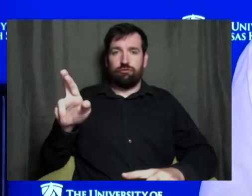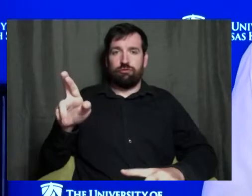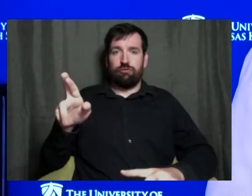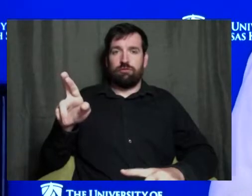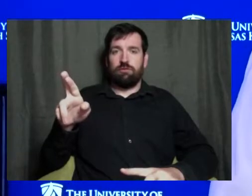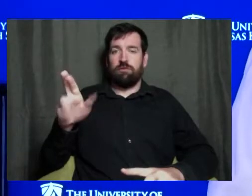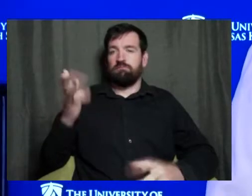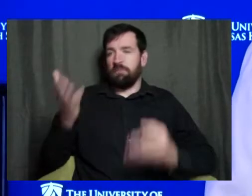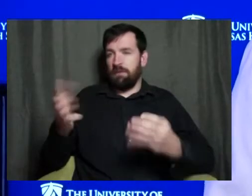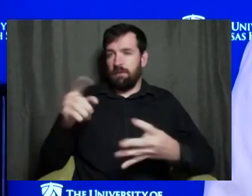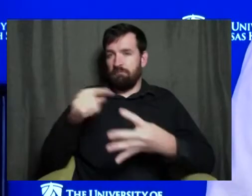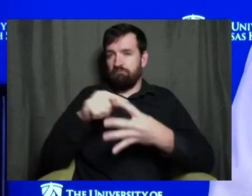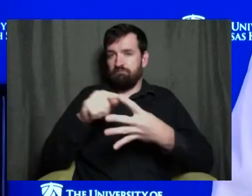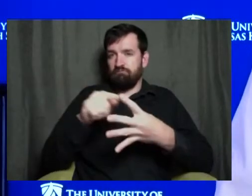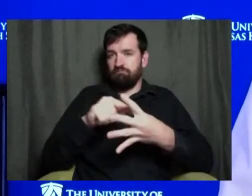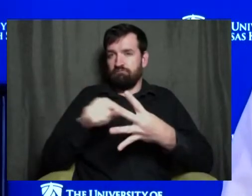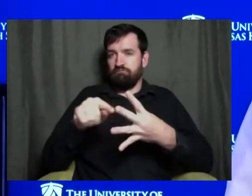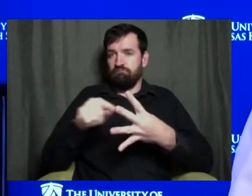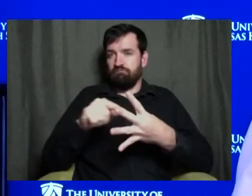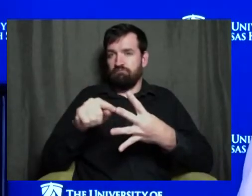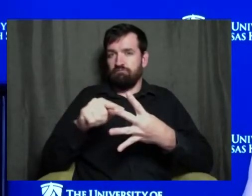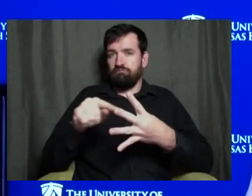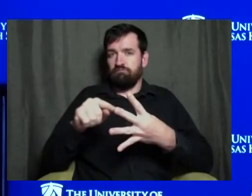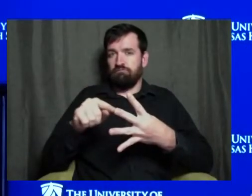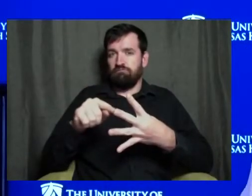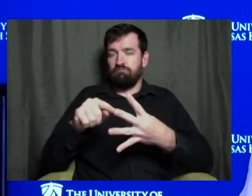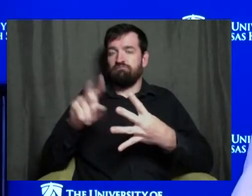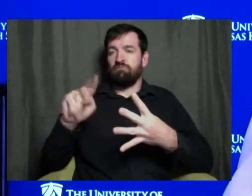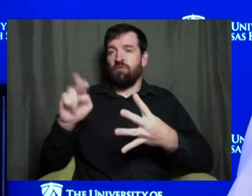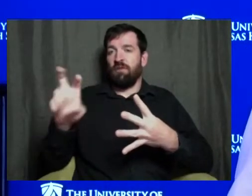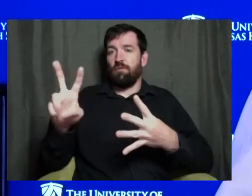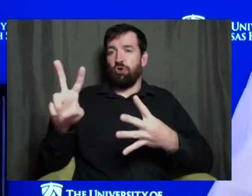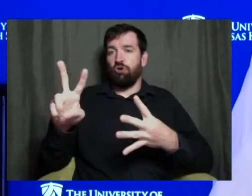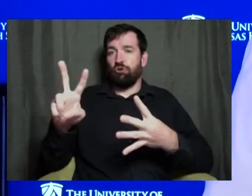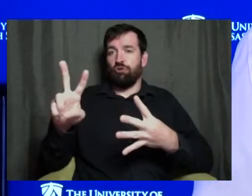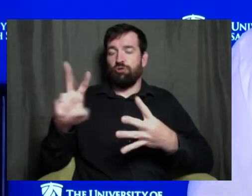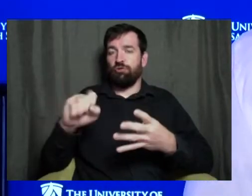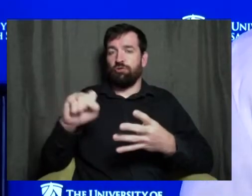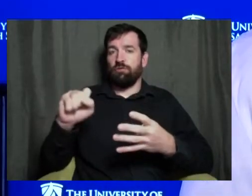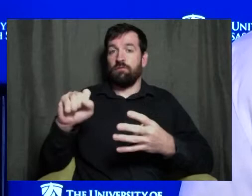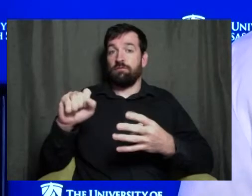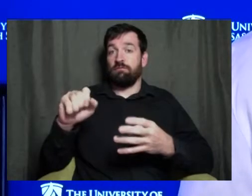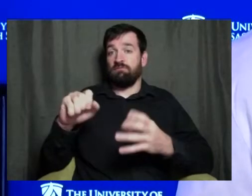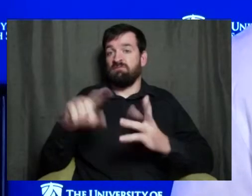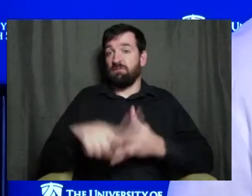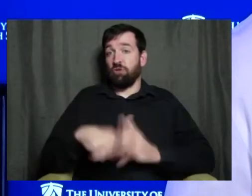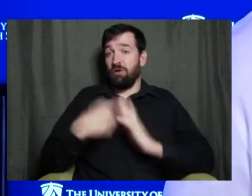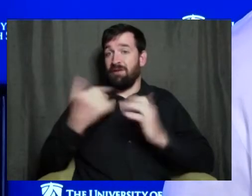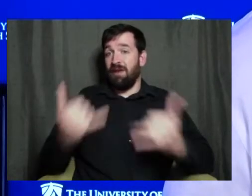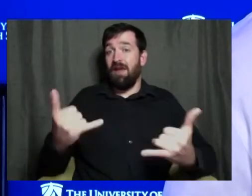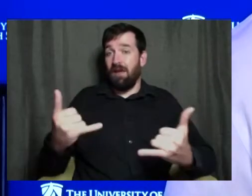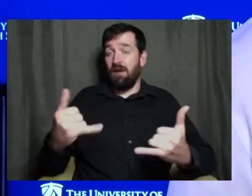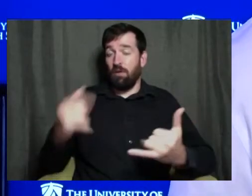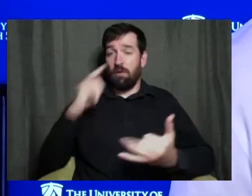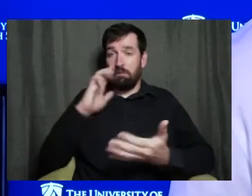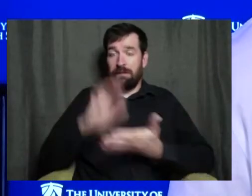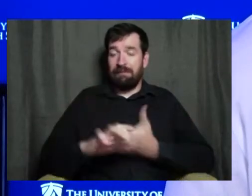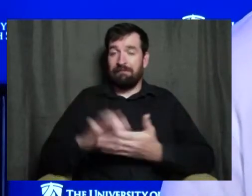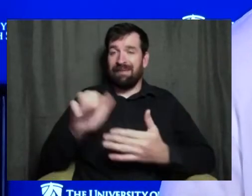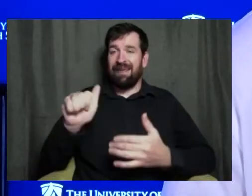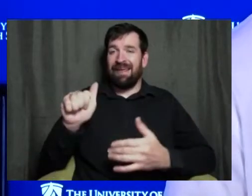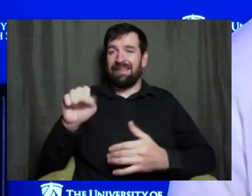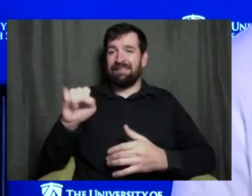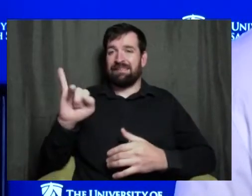couple weeks of November. So starting now, I believe, is when ACIP will be meeting sometime